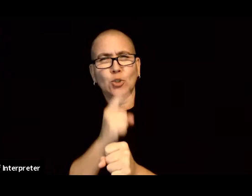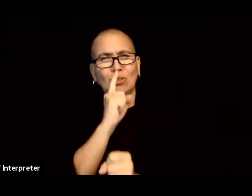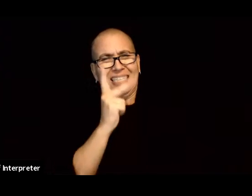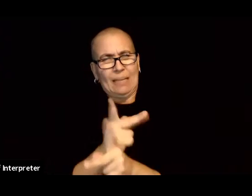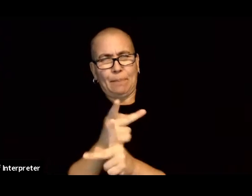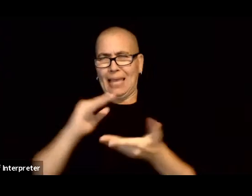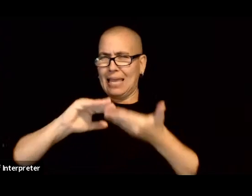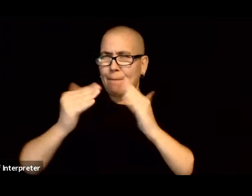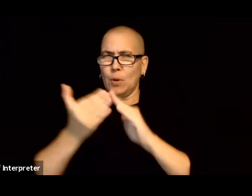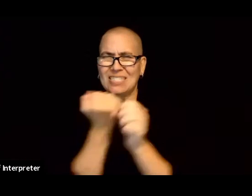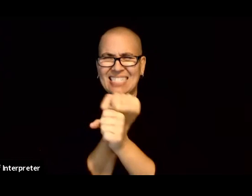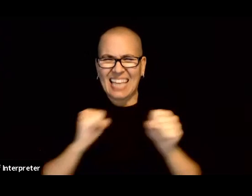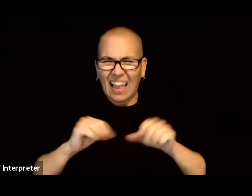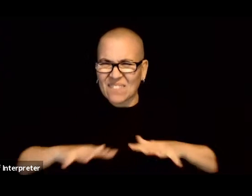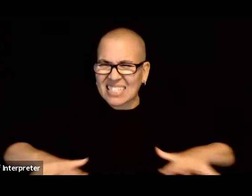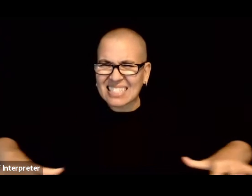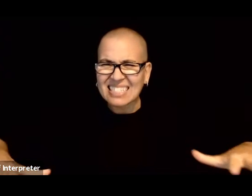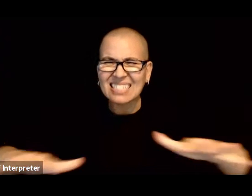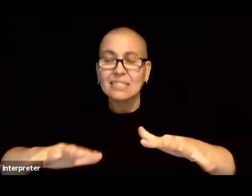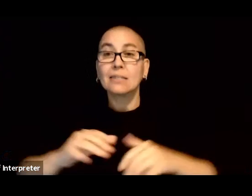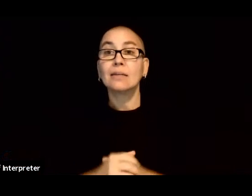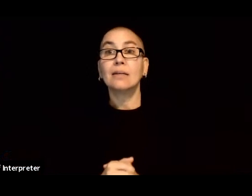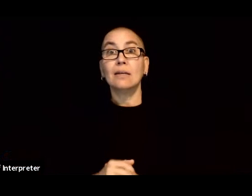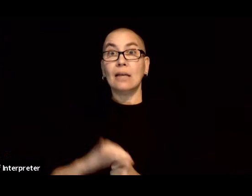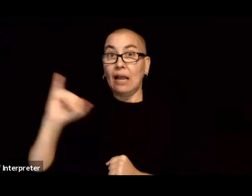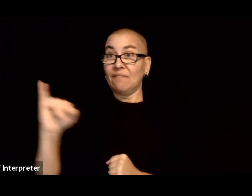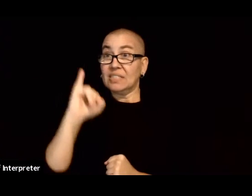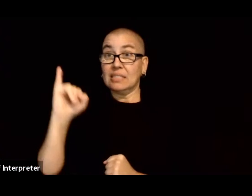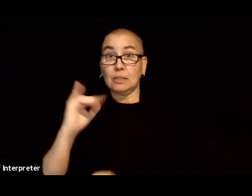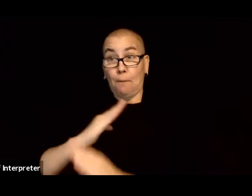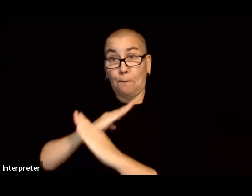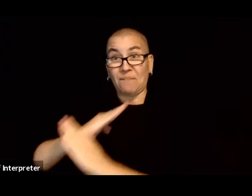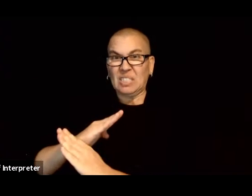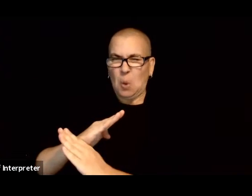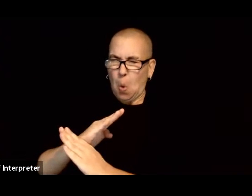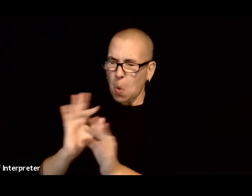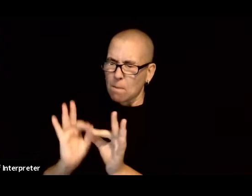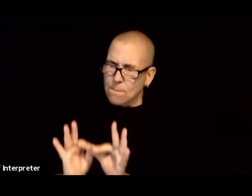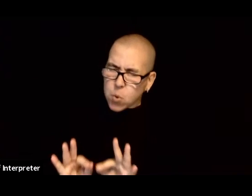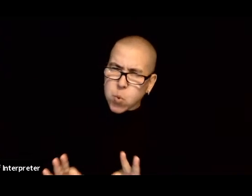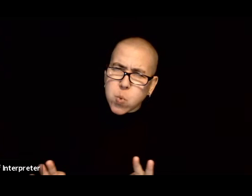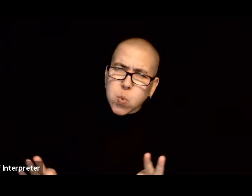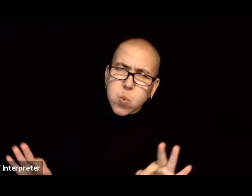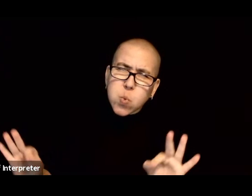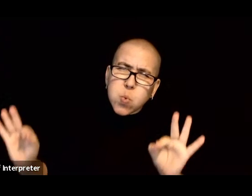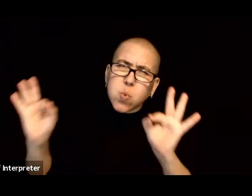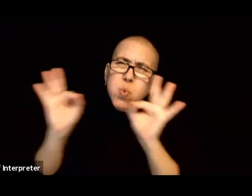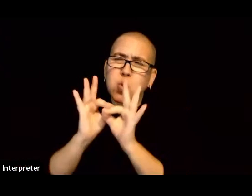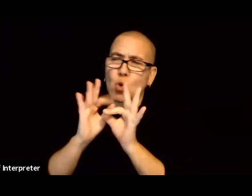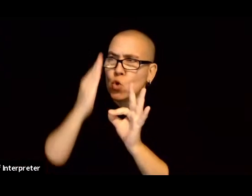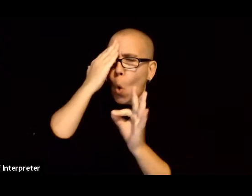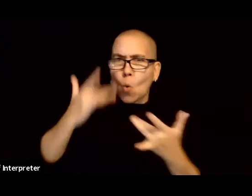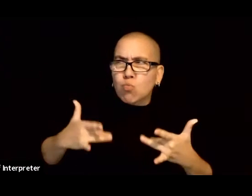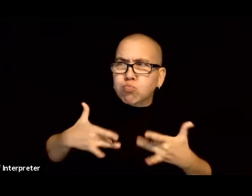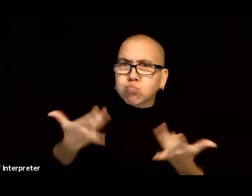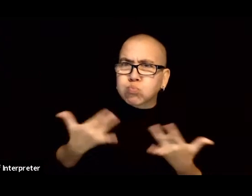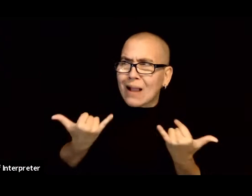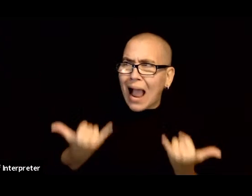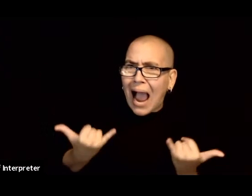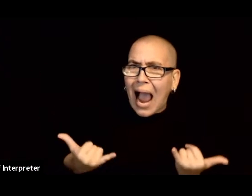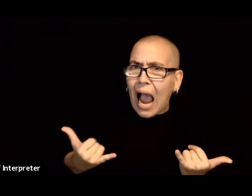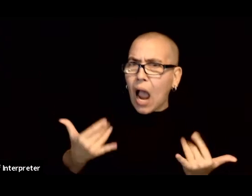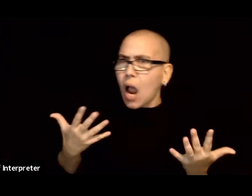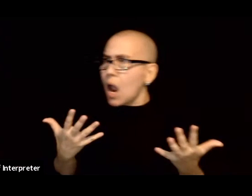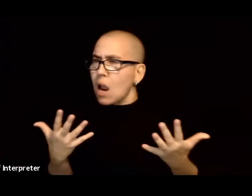keep up with the latest guidance, develop and implement policies, and support their coworkers. Please recognize these important